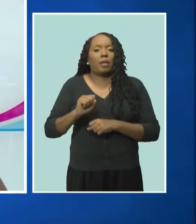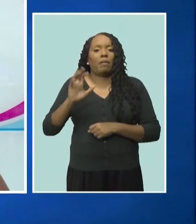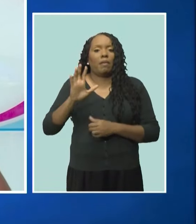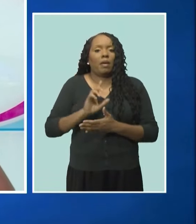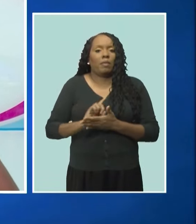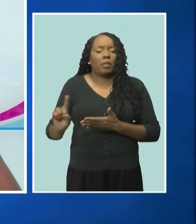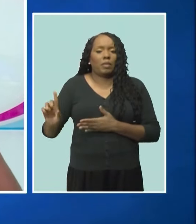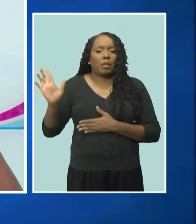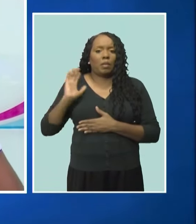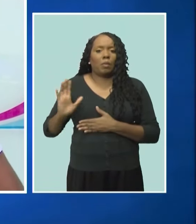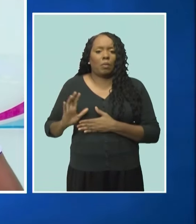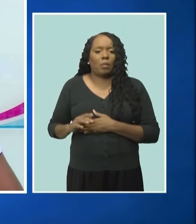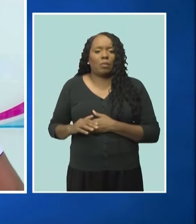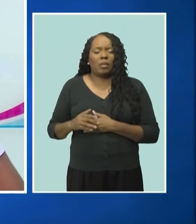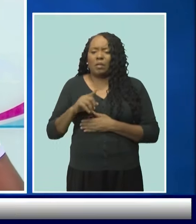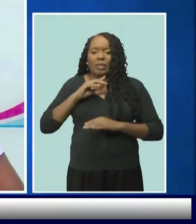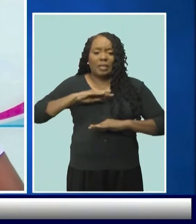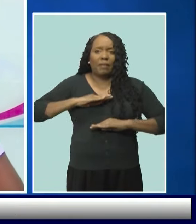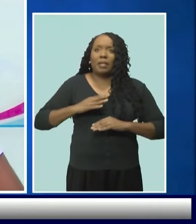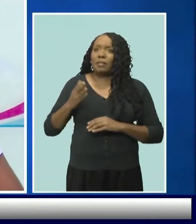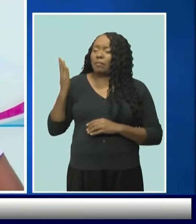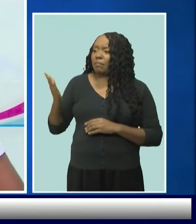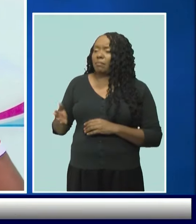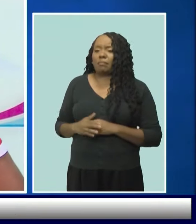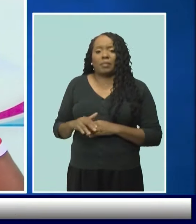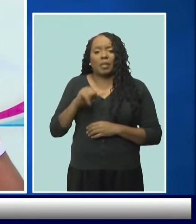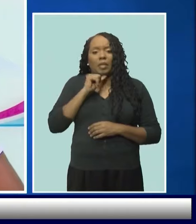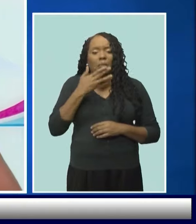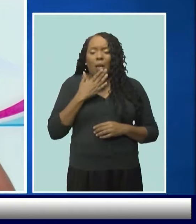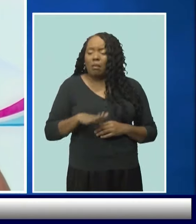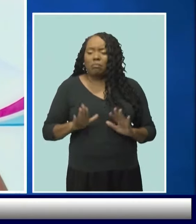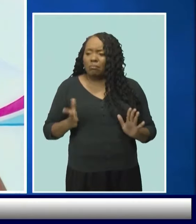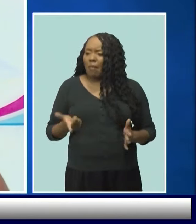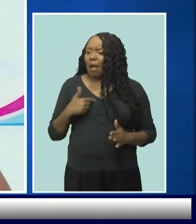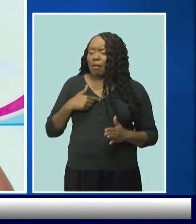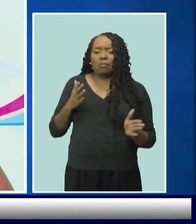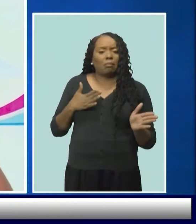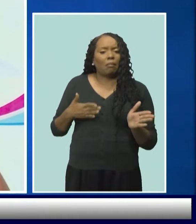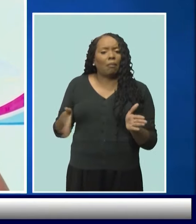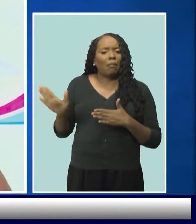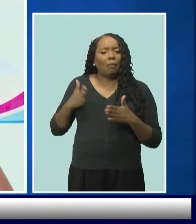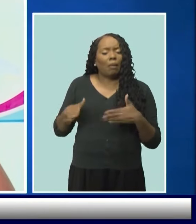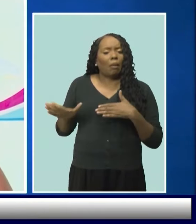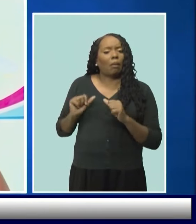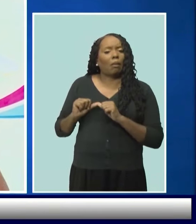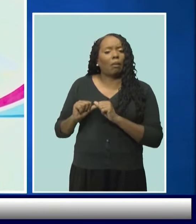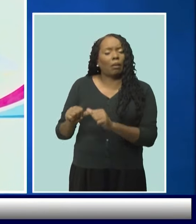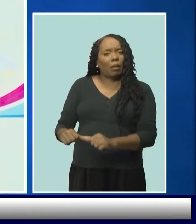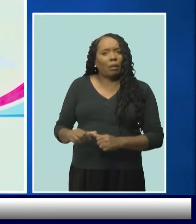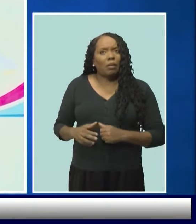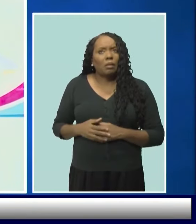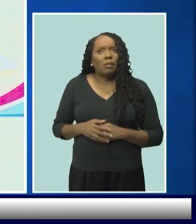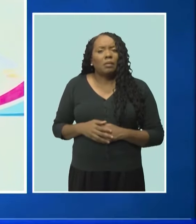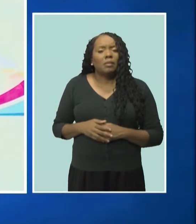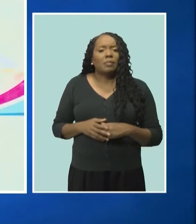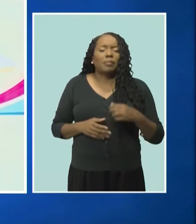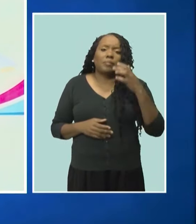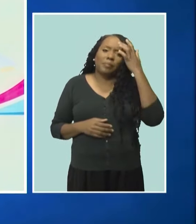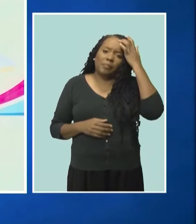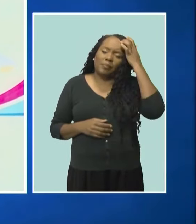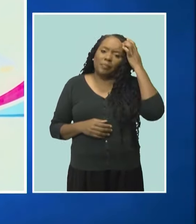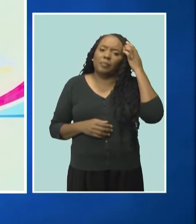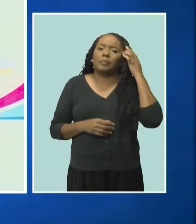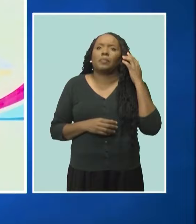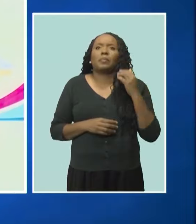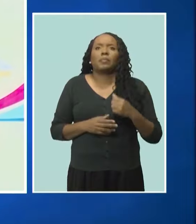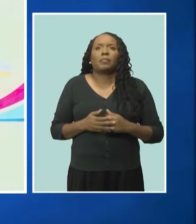content. They ain't about to start off it, and they plan to continue. But hearing like certain things about